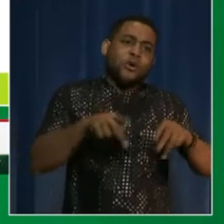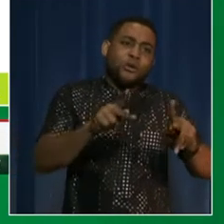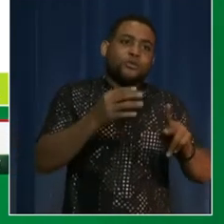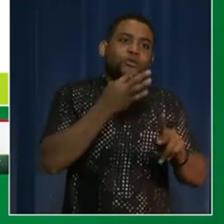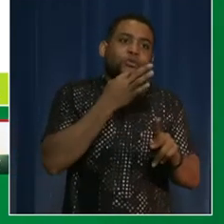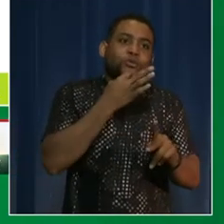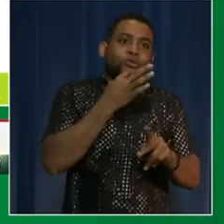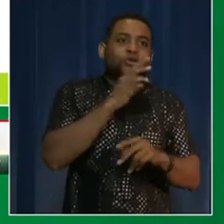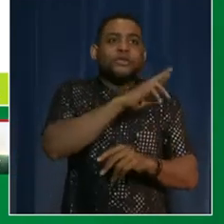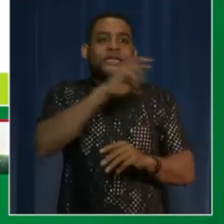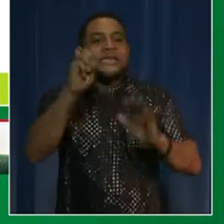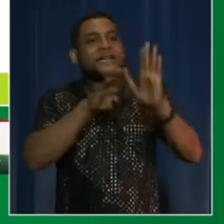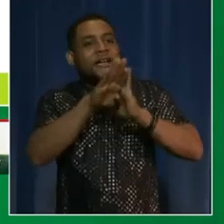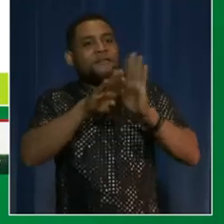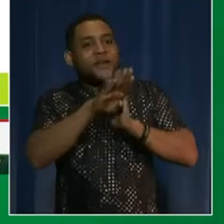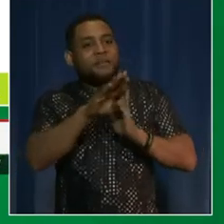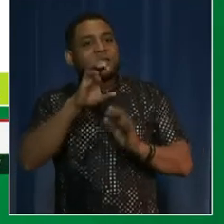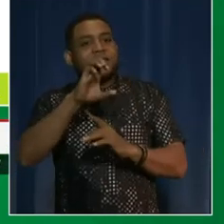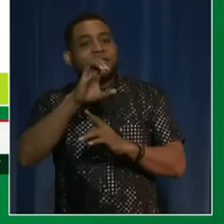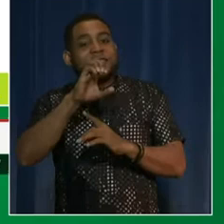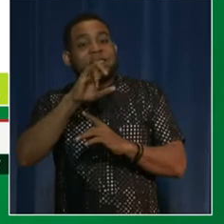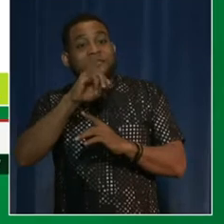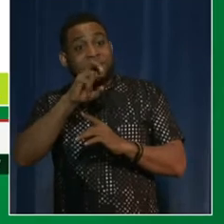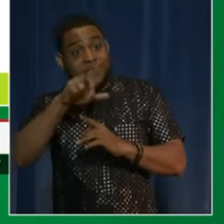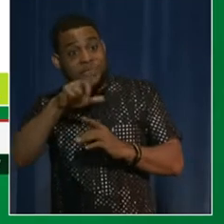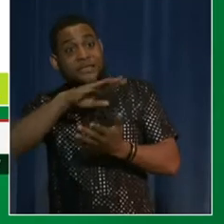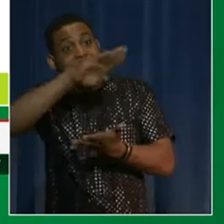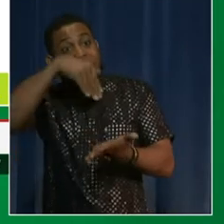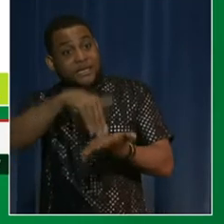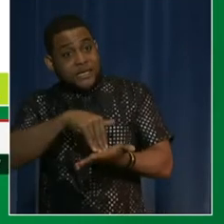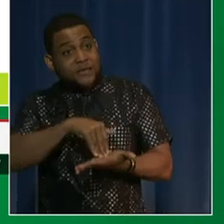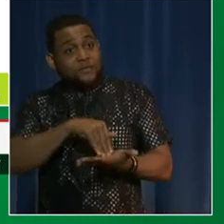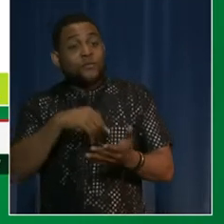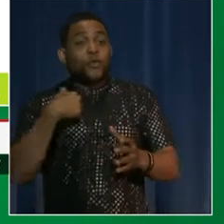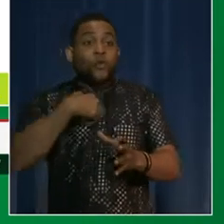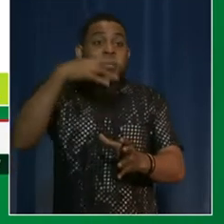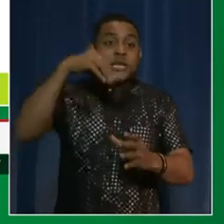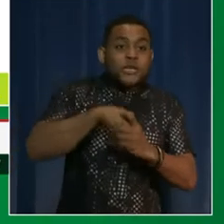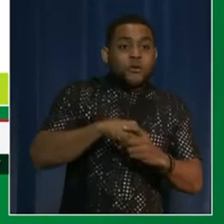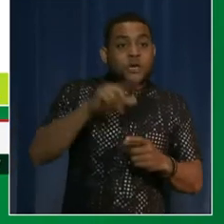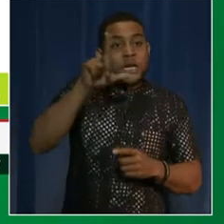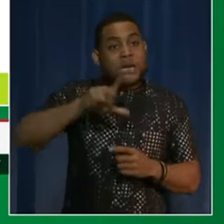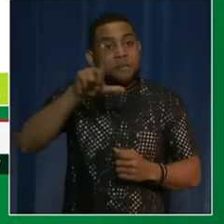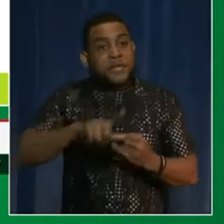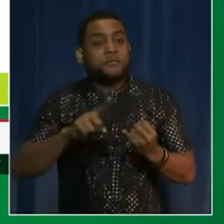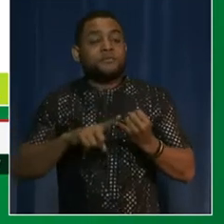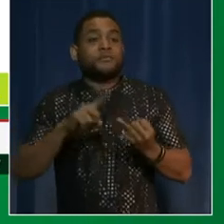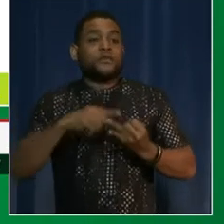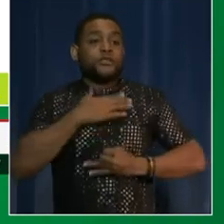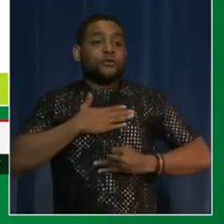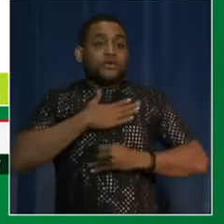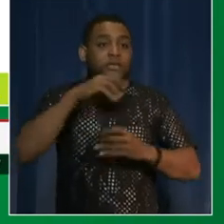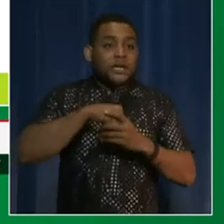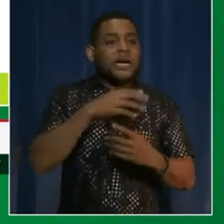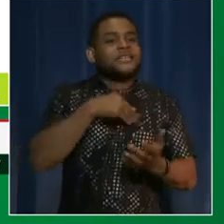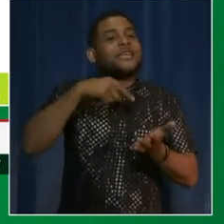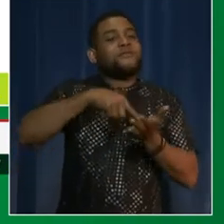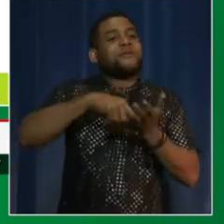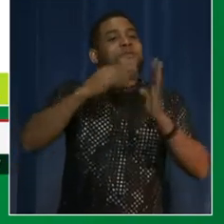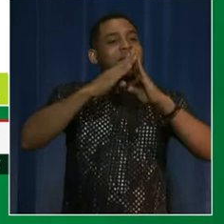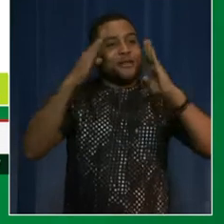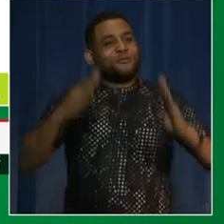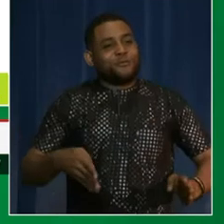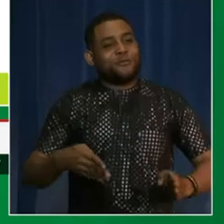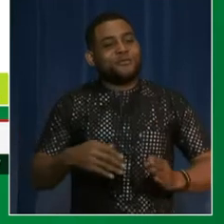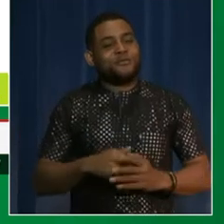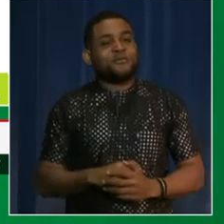civic center that's going to include a new library, a community center, and much needed affordable housing. In